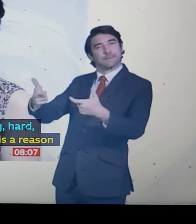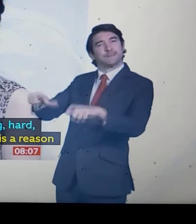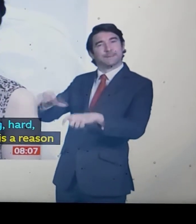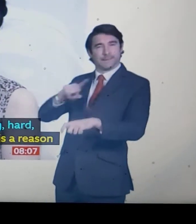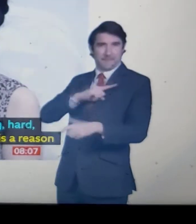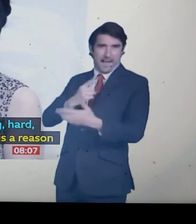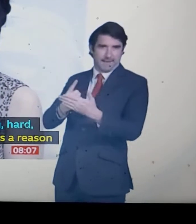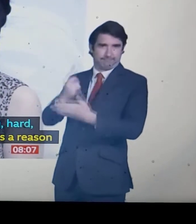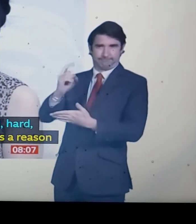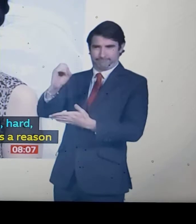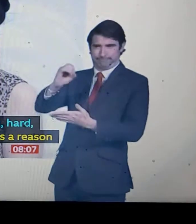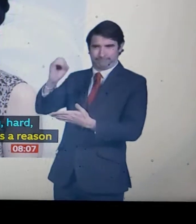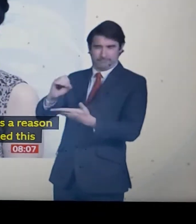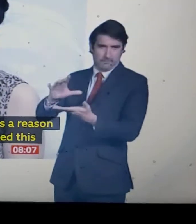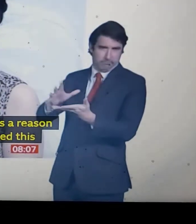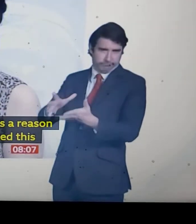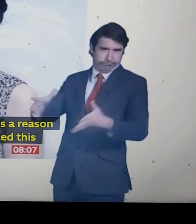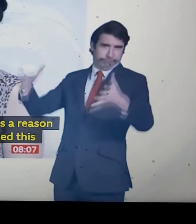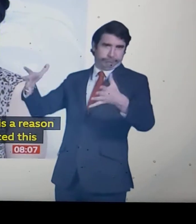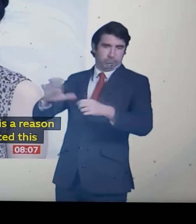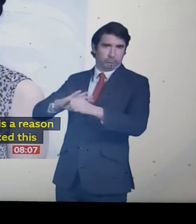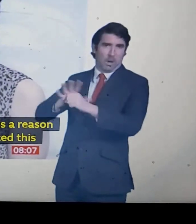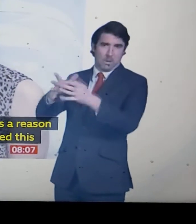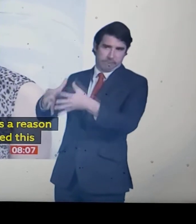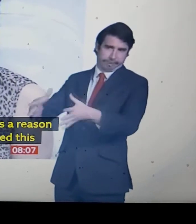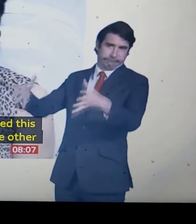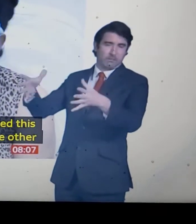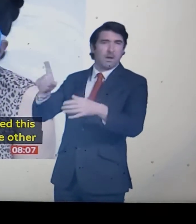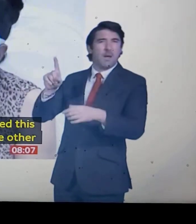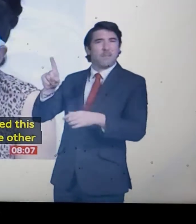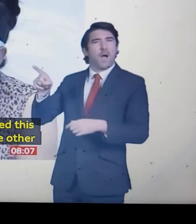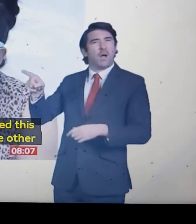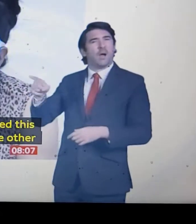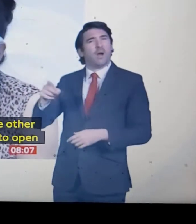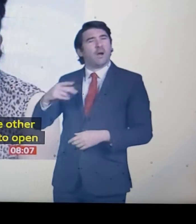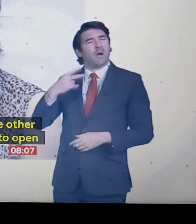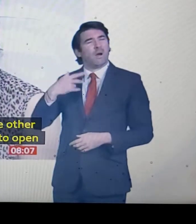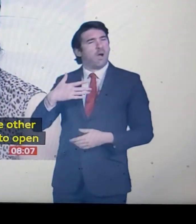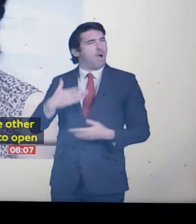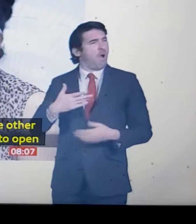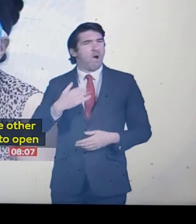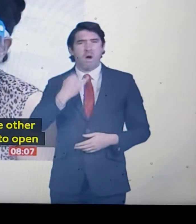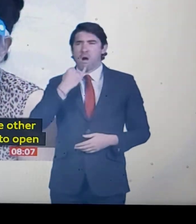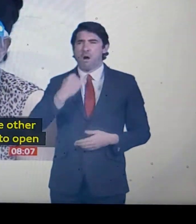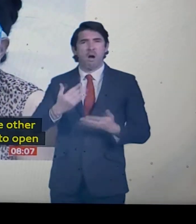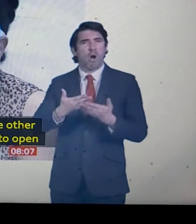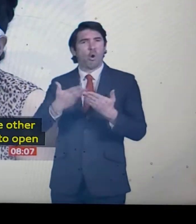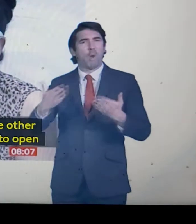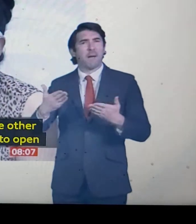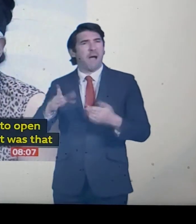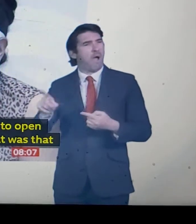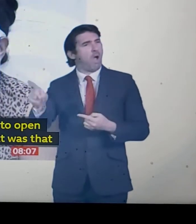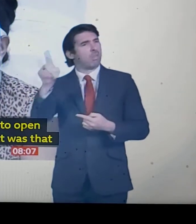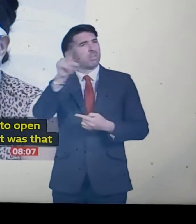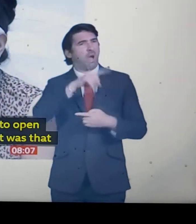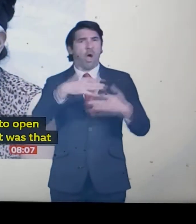write to the Education Secretary calling for more cash to help with the cost of taking in extra students after that government U-turn on